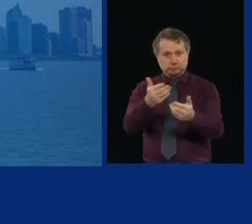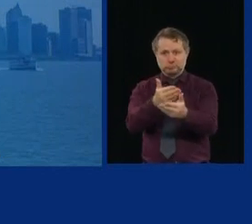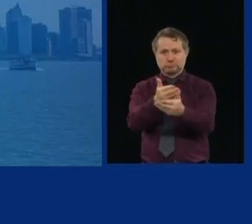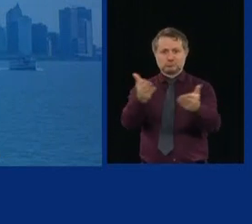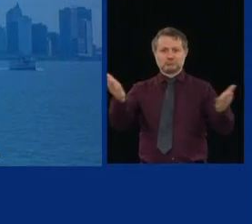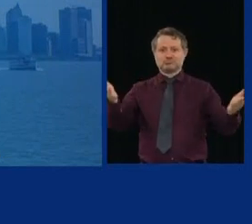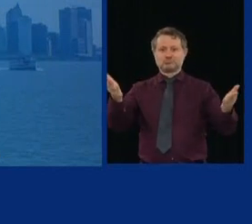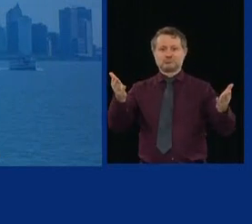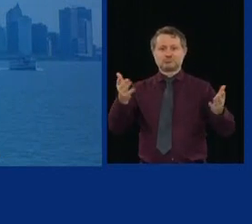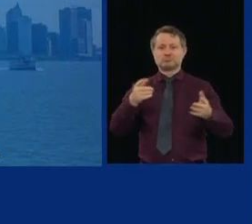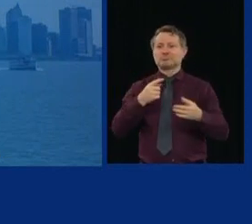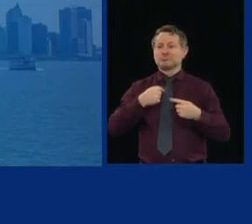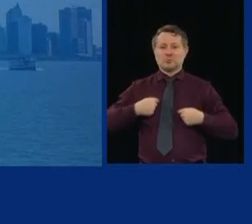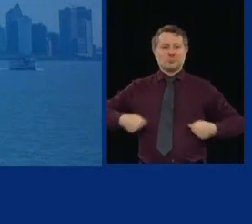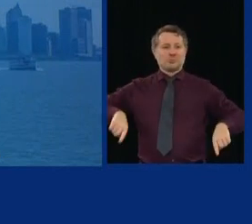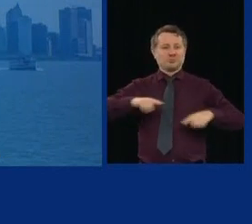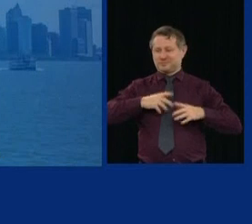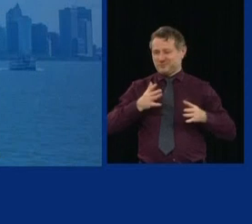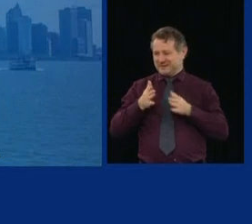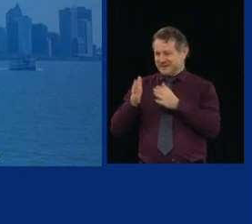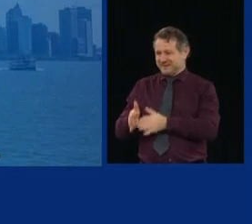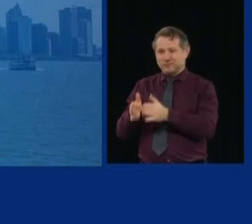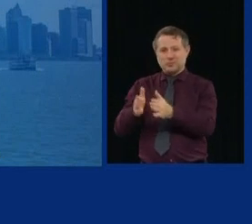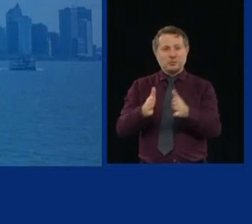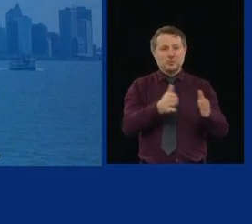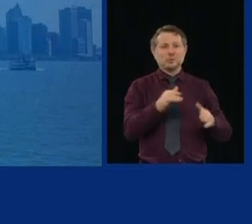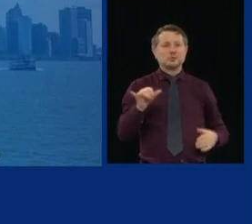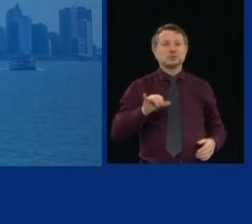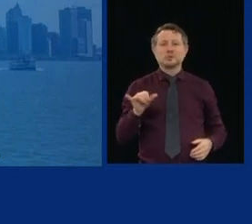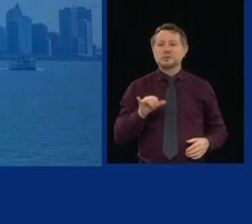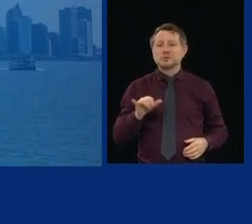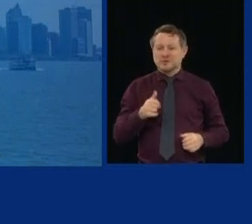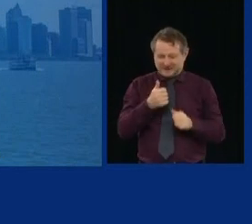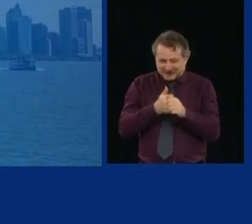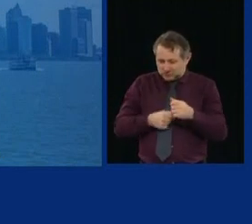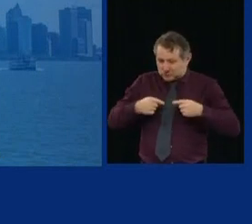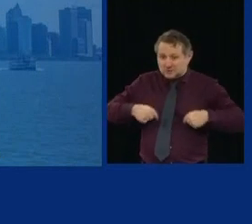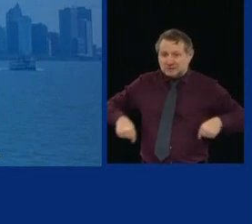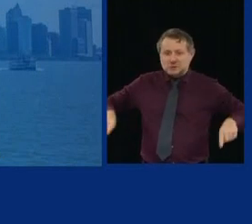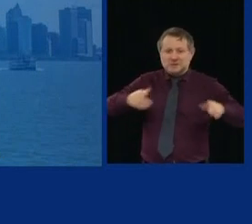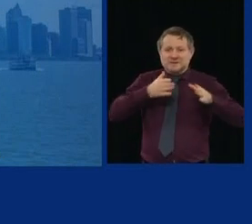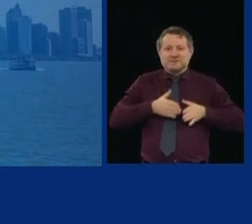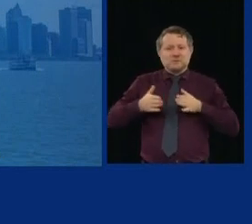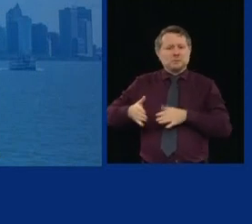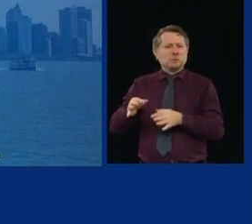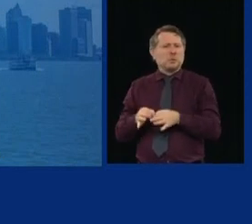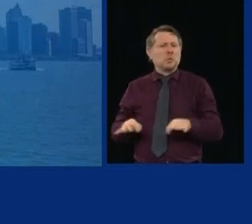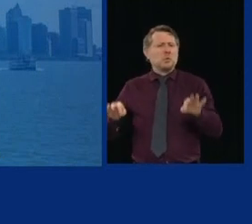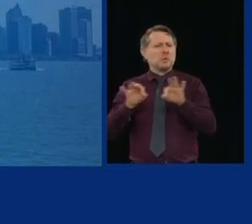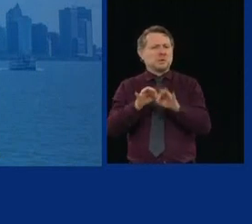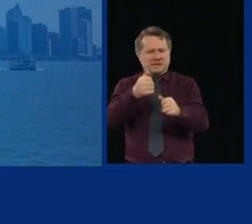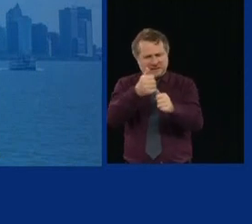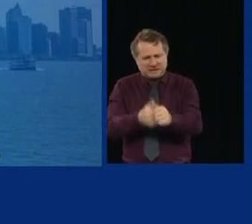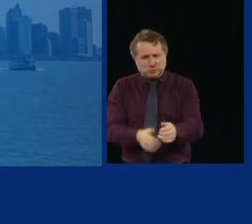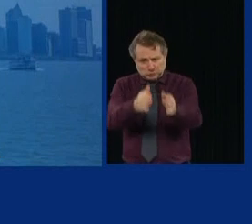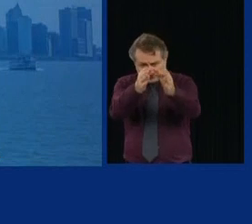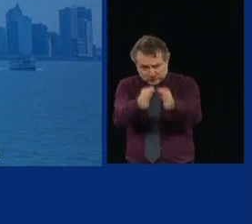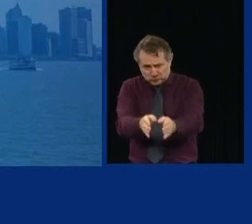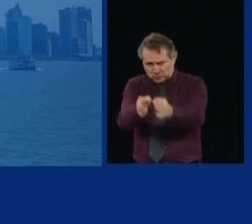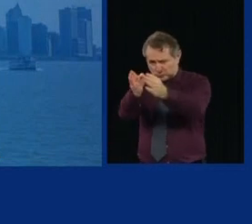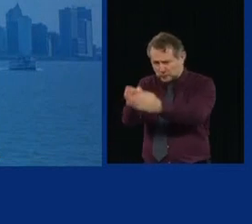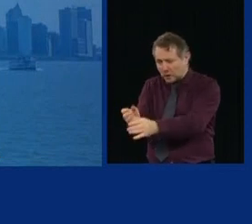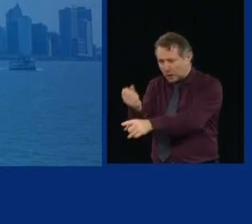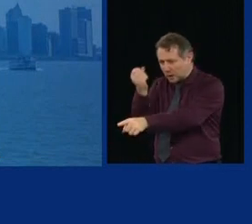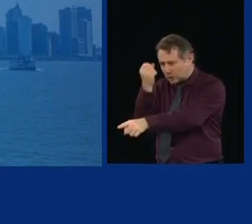time, right? And that is very important here, that each of us understands our